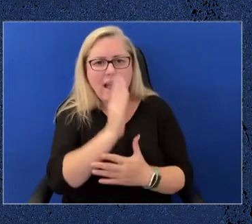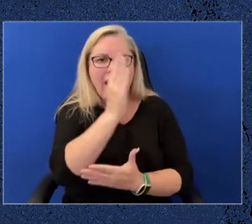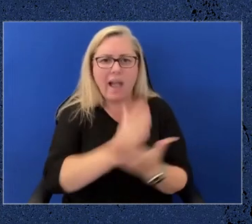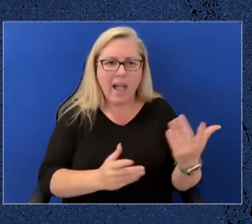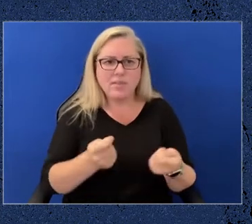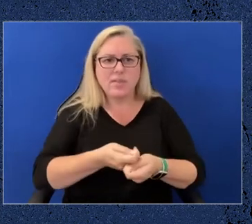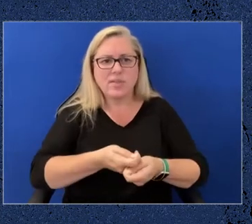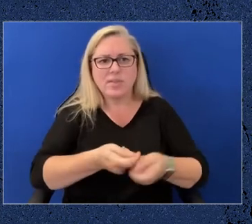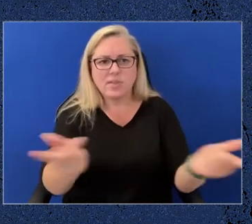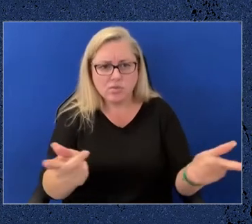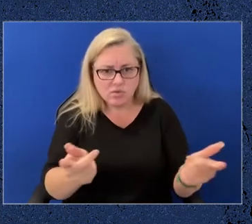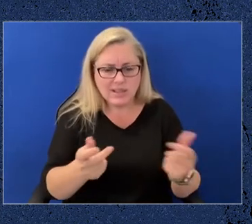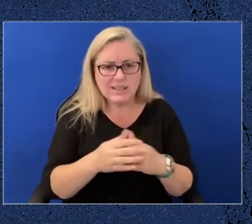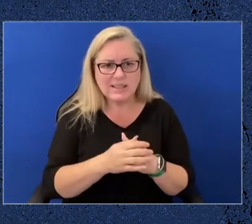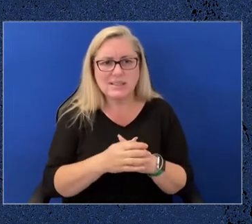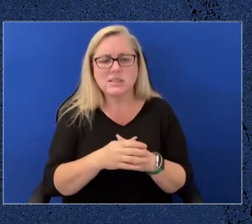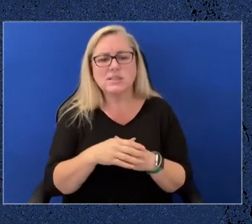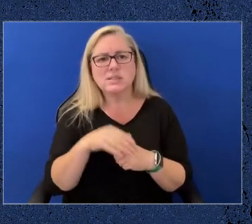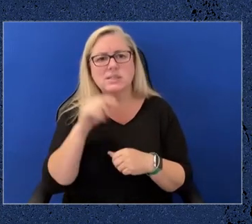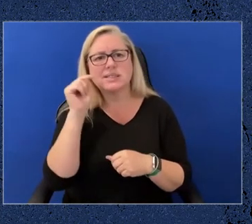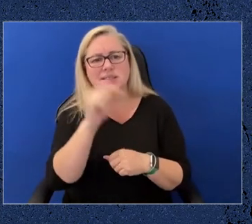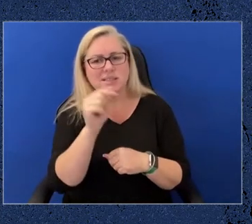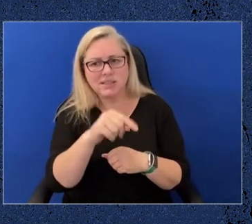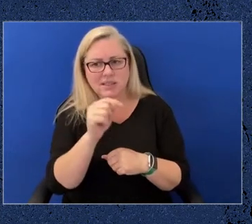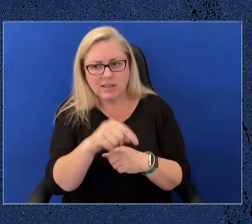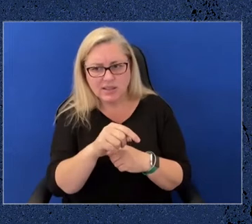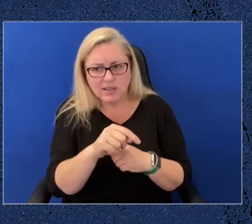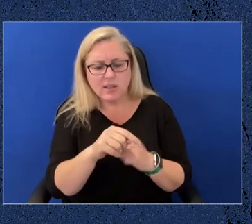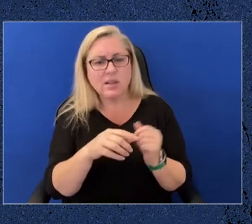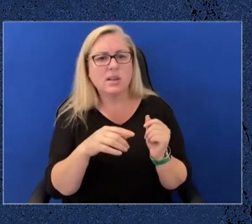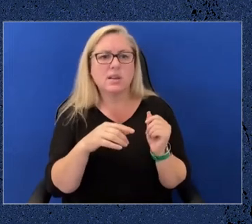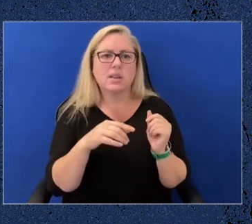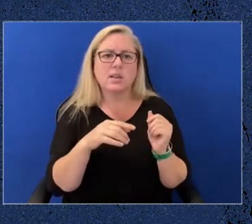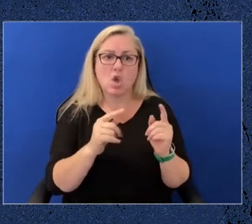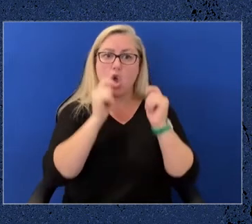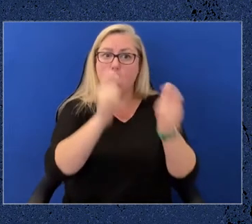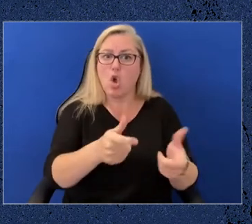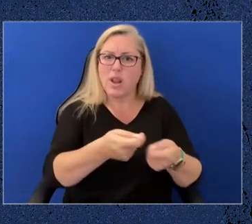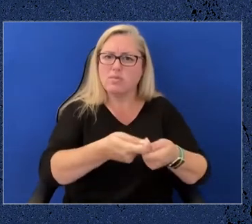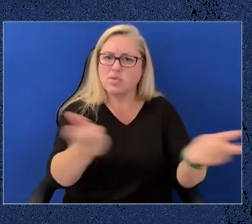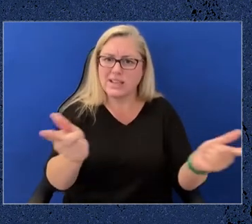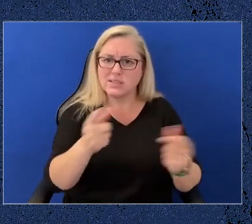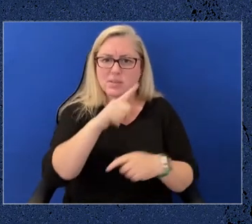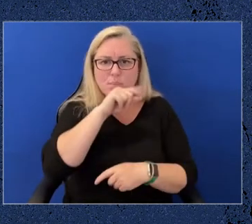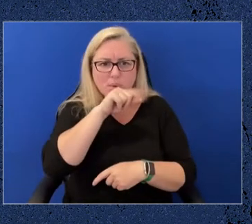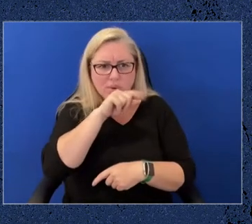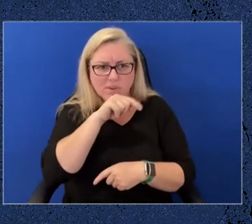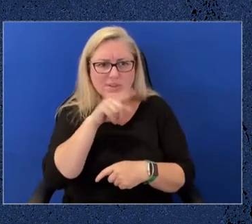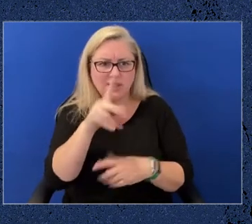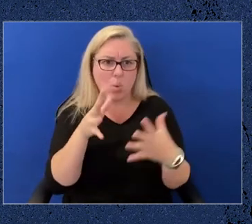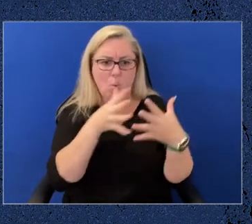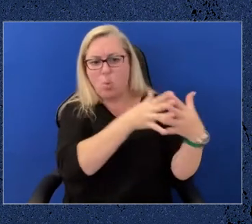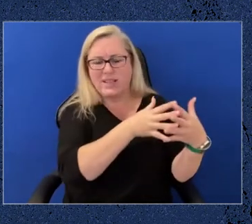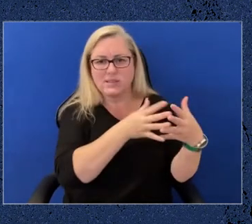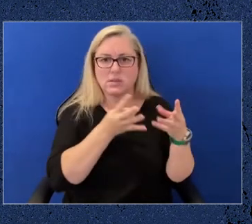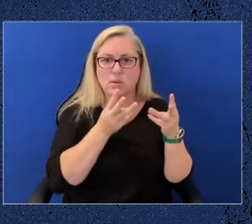mob of the country that the birds were being released on, and the early releases were done just Western scientific way, we'll